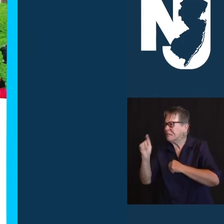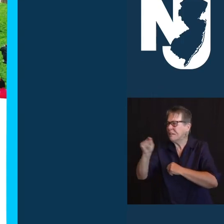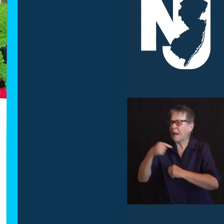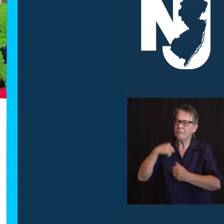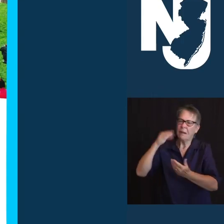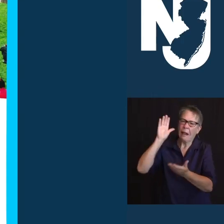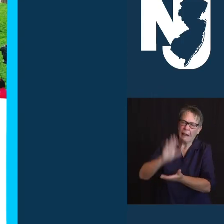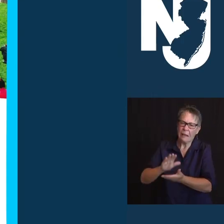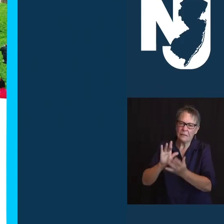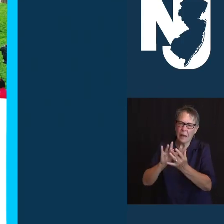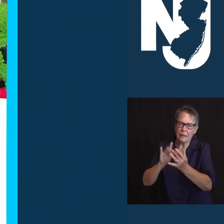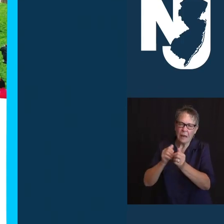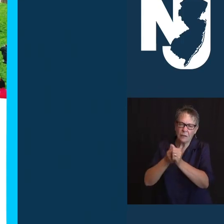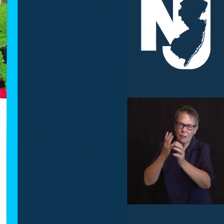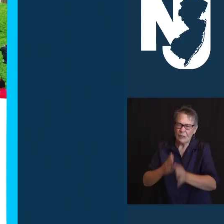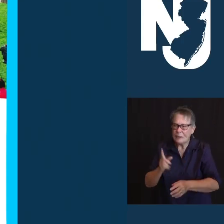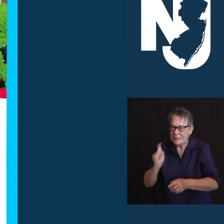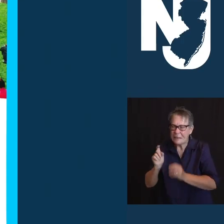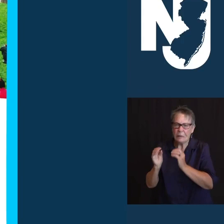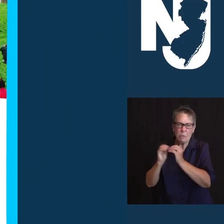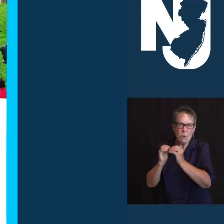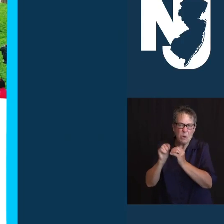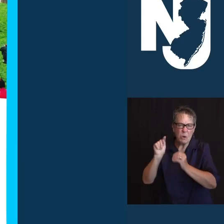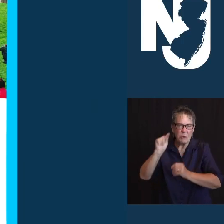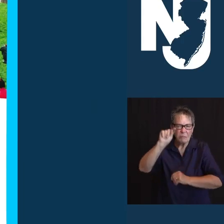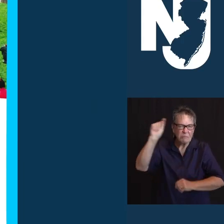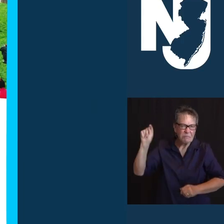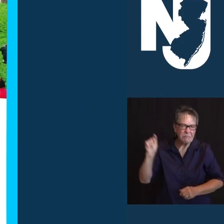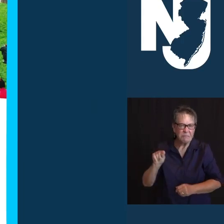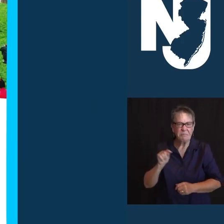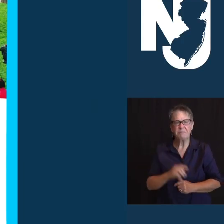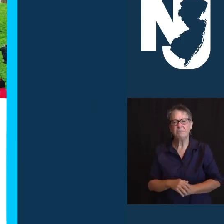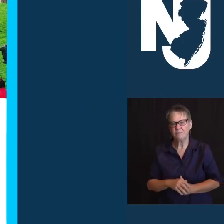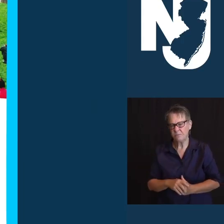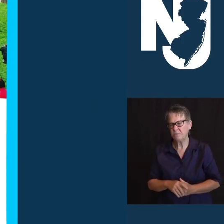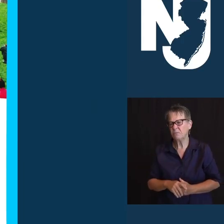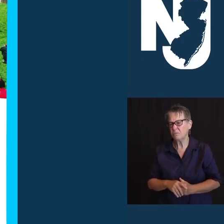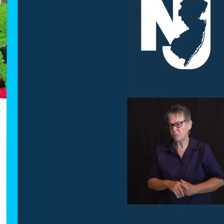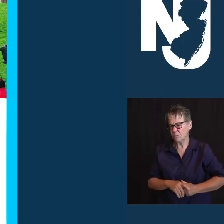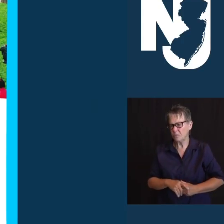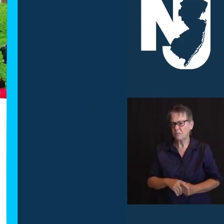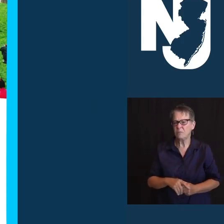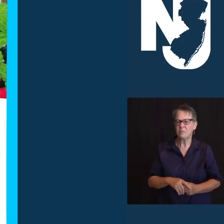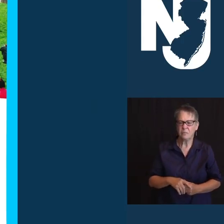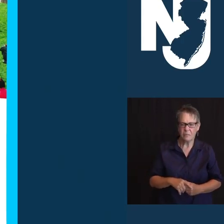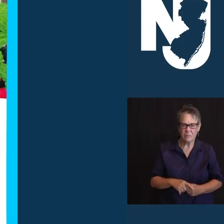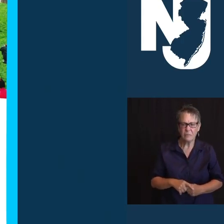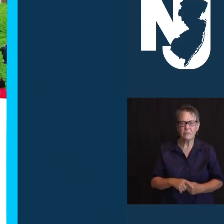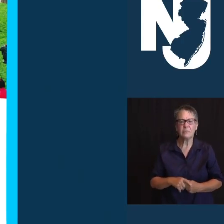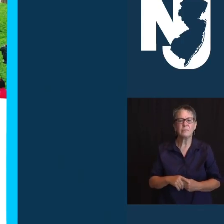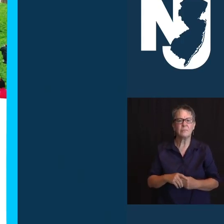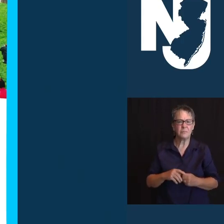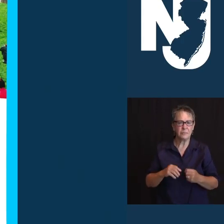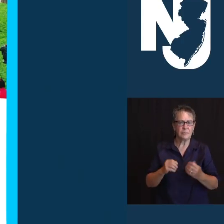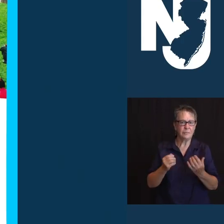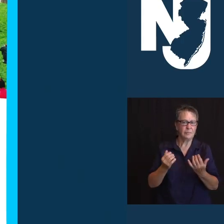to 73%, and 44% of those cases were reached within 24 hours. In cases where